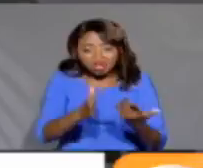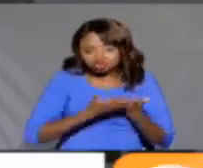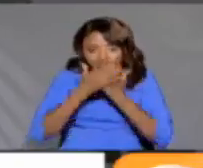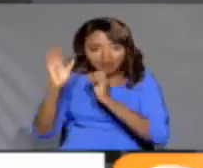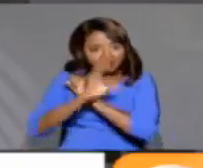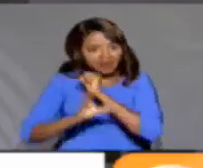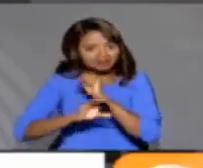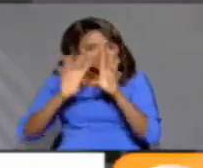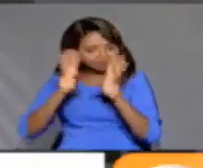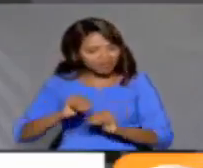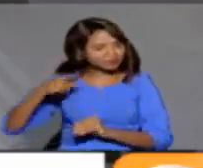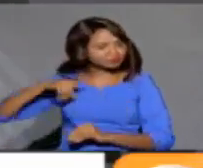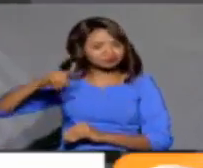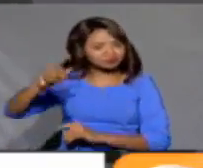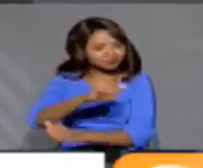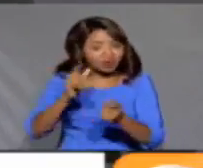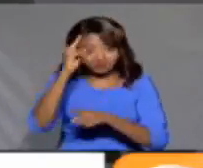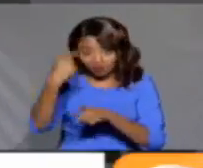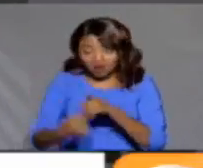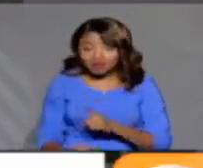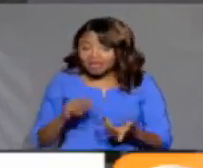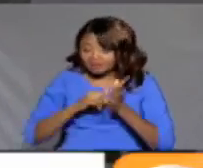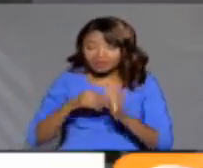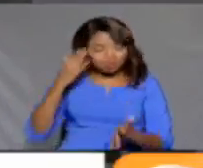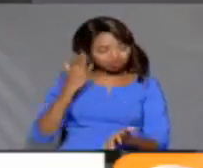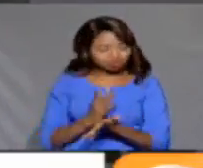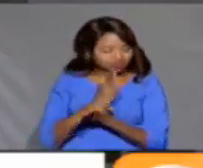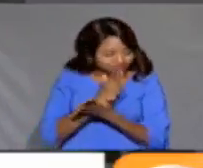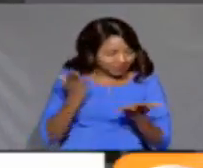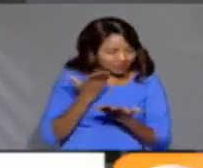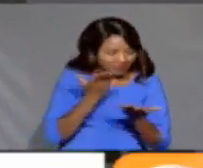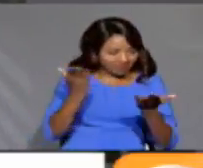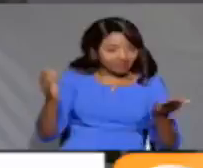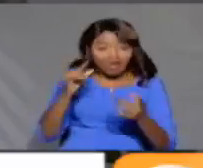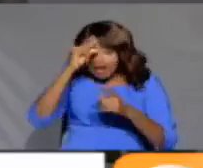for a whole year. Certainly, something must give. Governors must